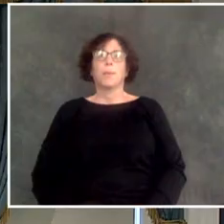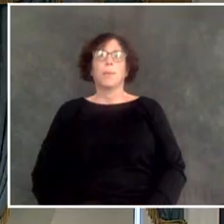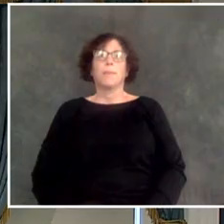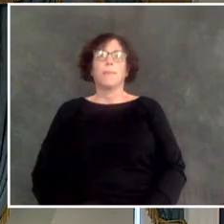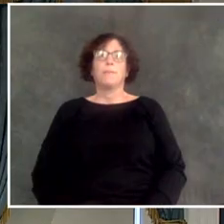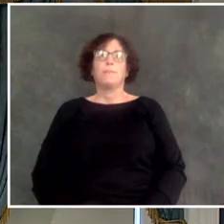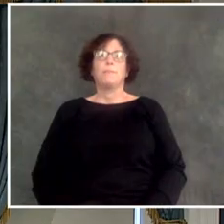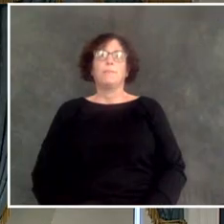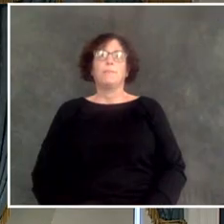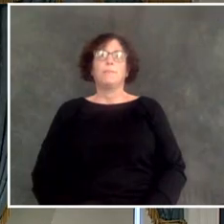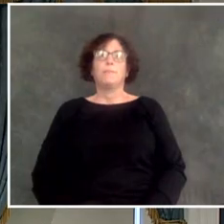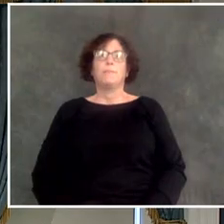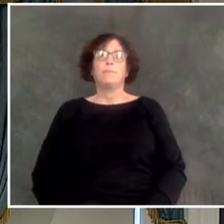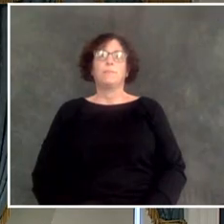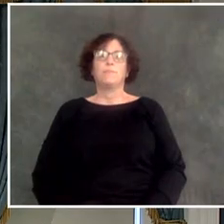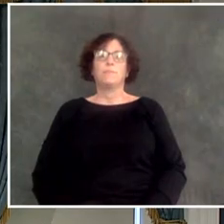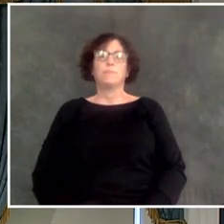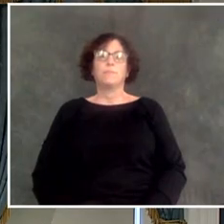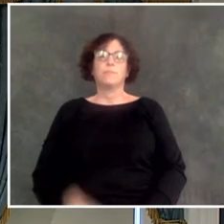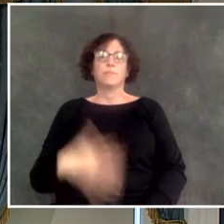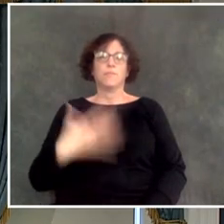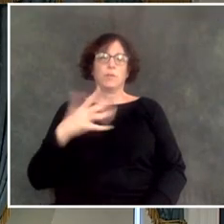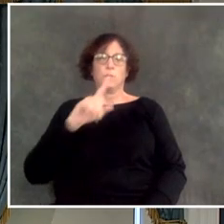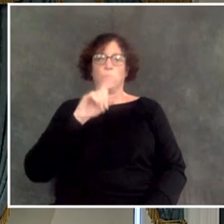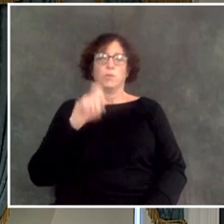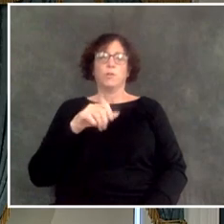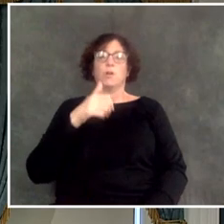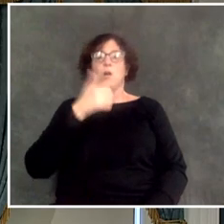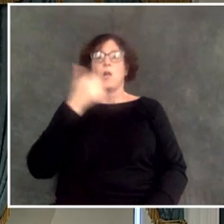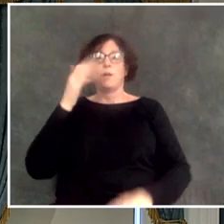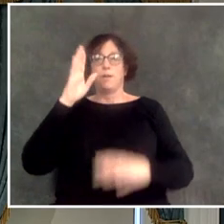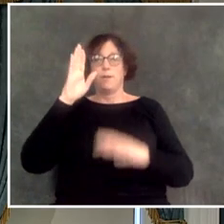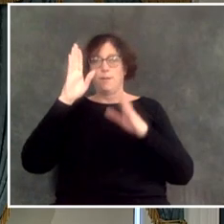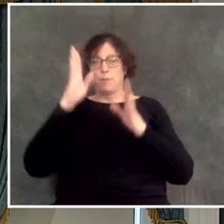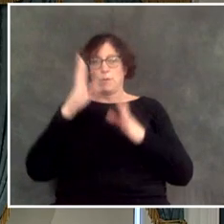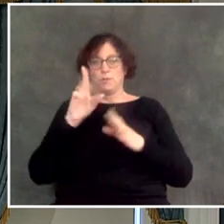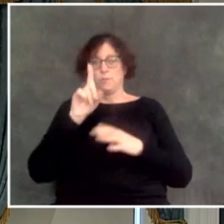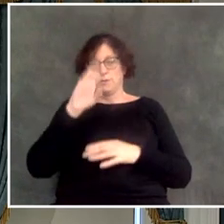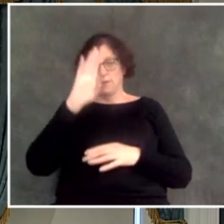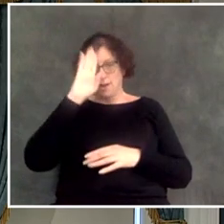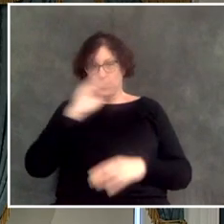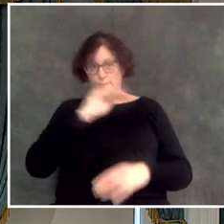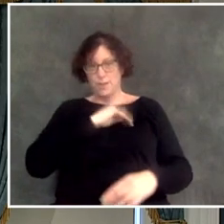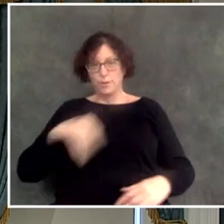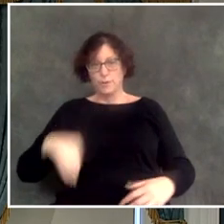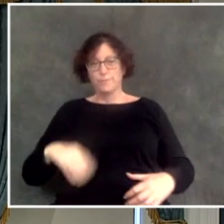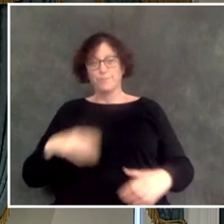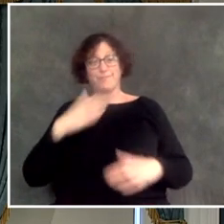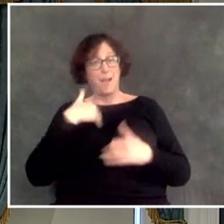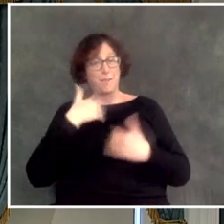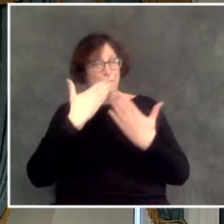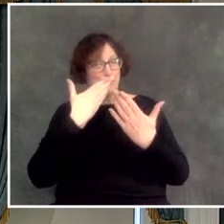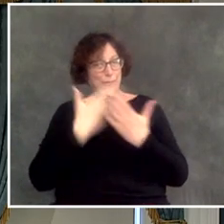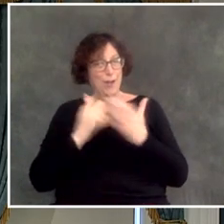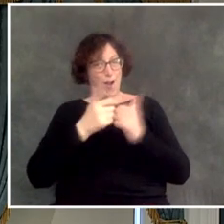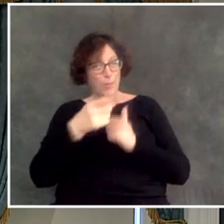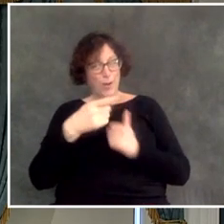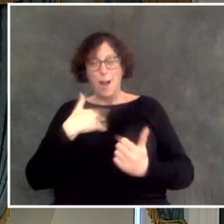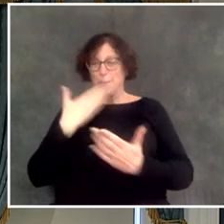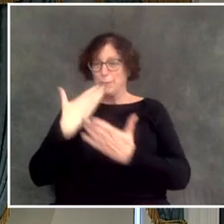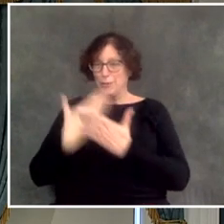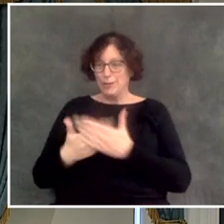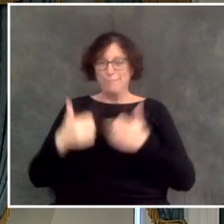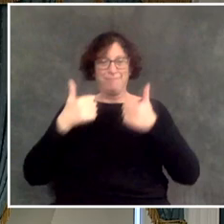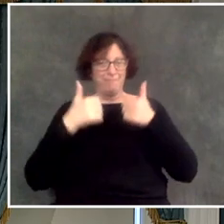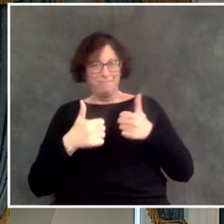Bloomberg. Hello, Mr. Mayor. How are you doing? Good, Henry. How you doing? I'm doing well. I wanted to ask you